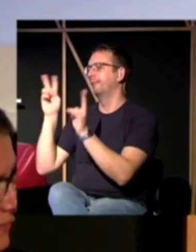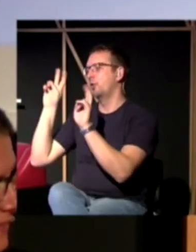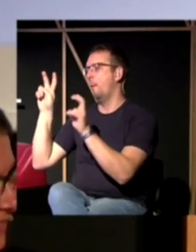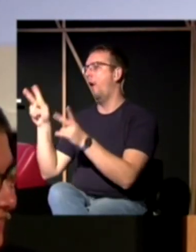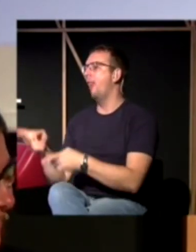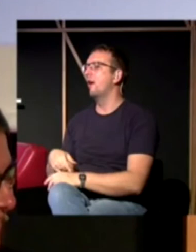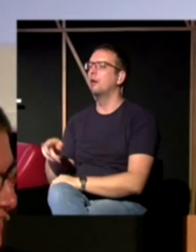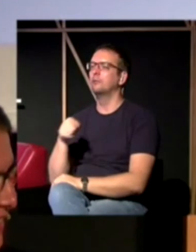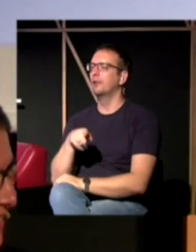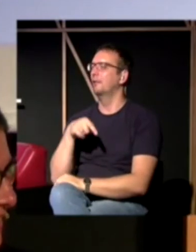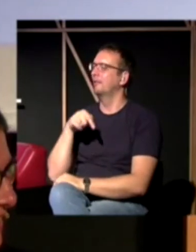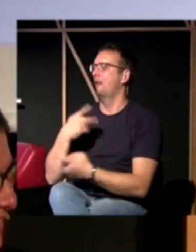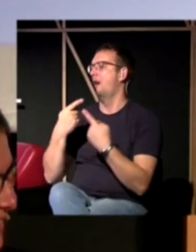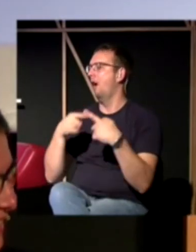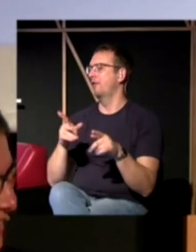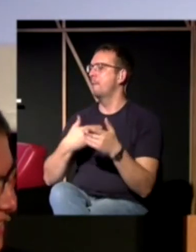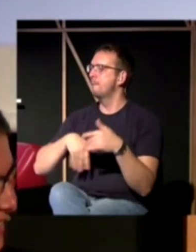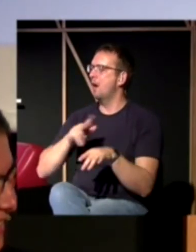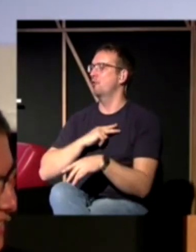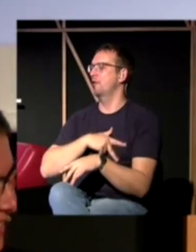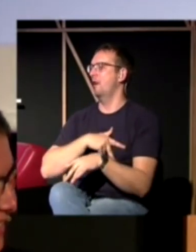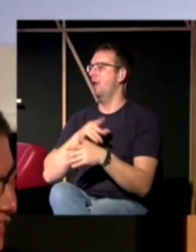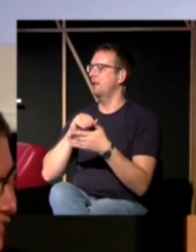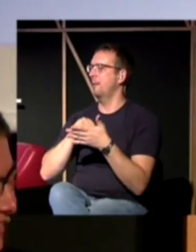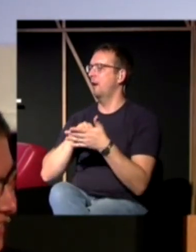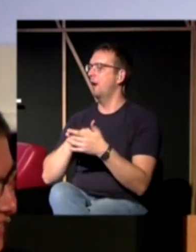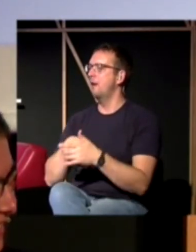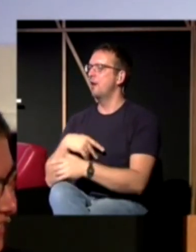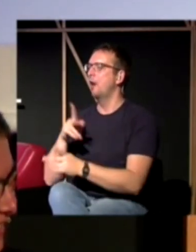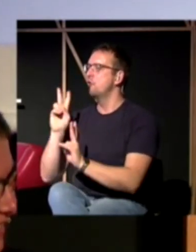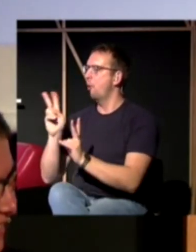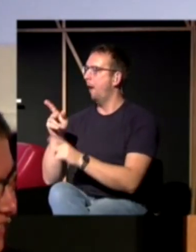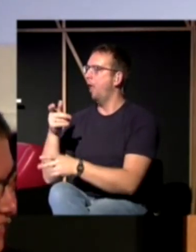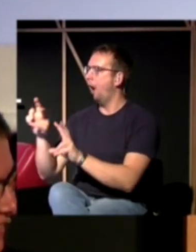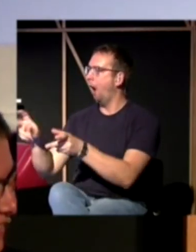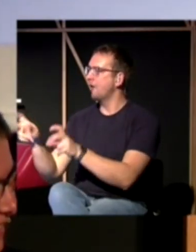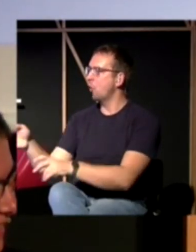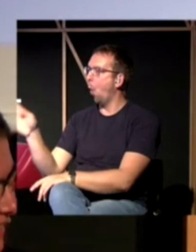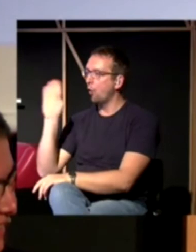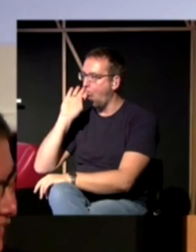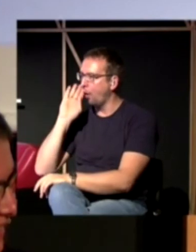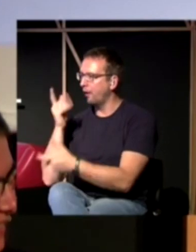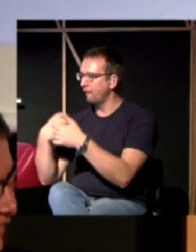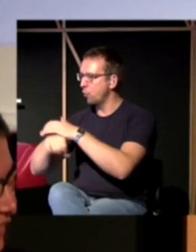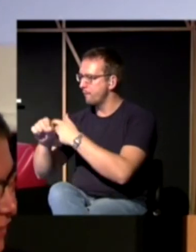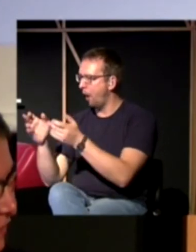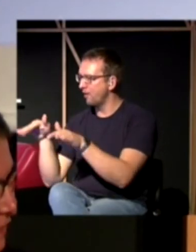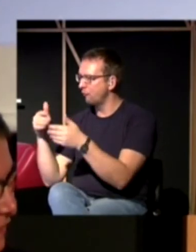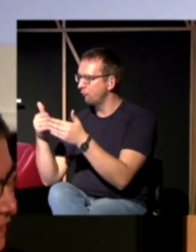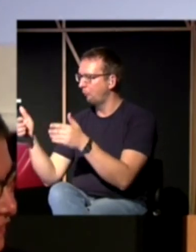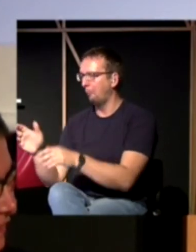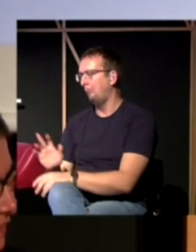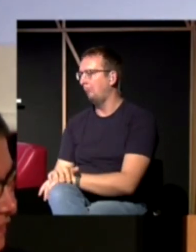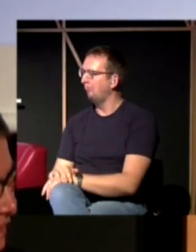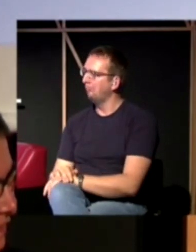where is the ball, what he is saying. I'm so lost. I'm so lost because I want to hear what I'm doing right now.